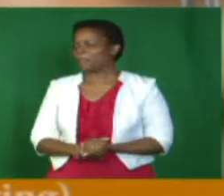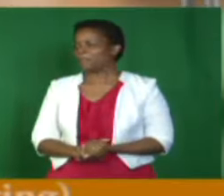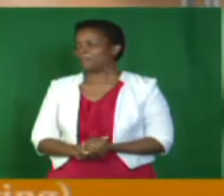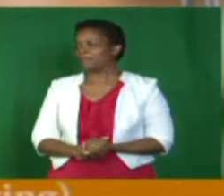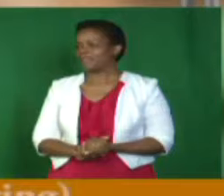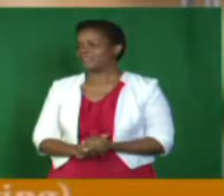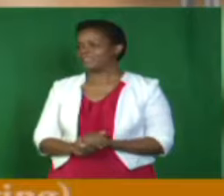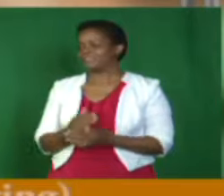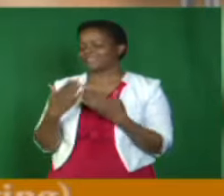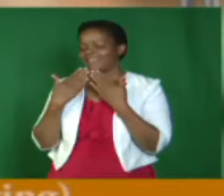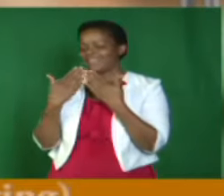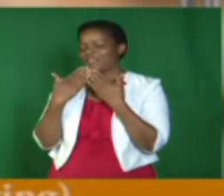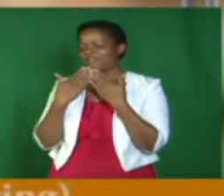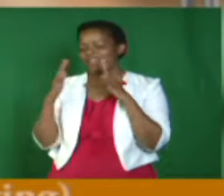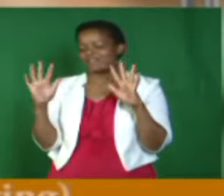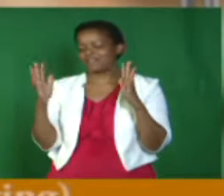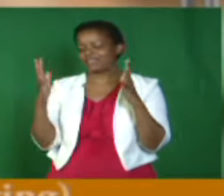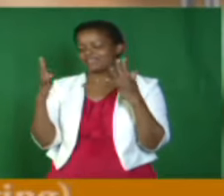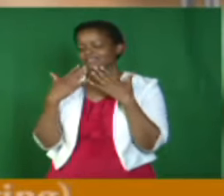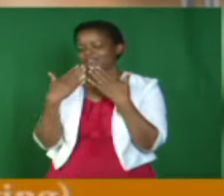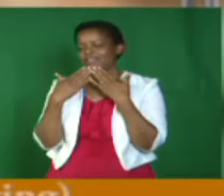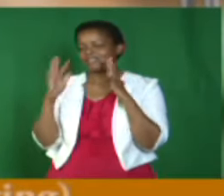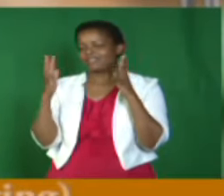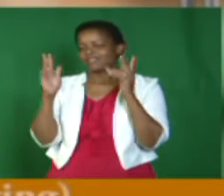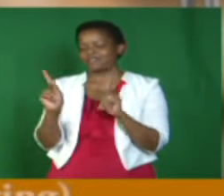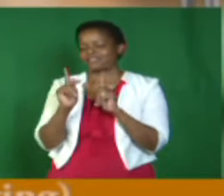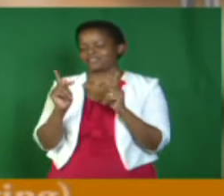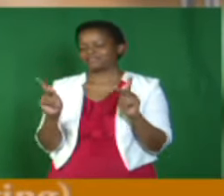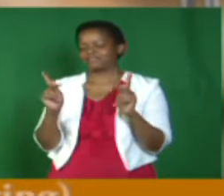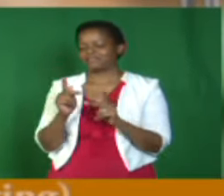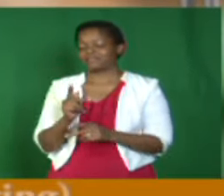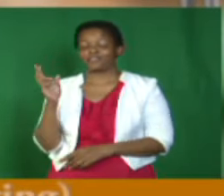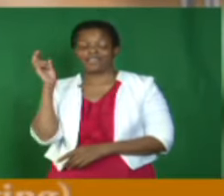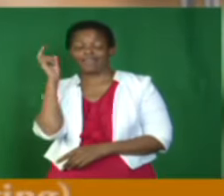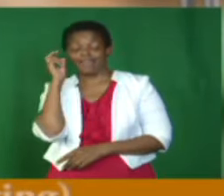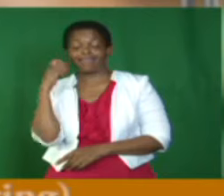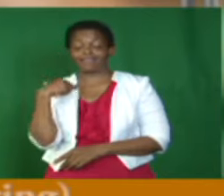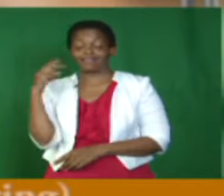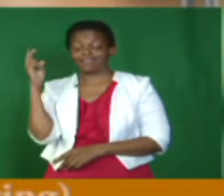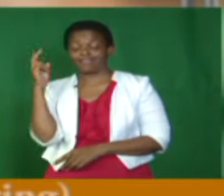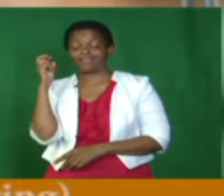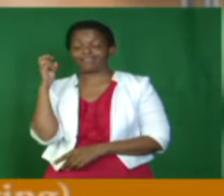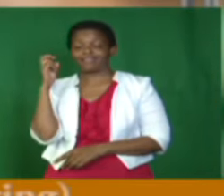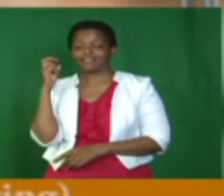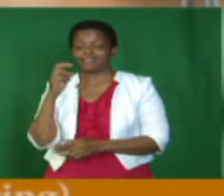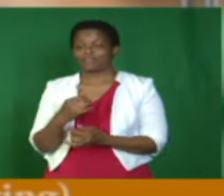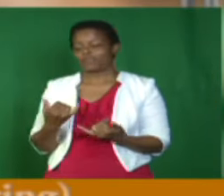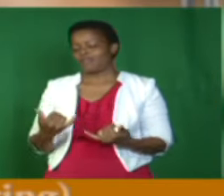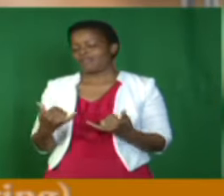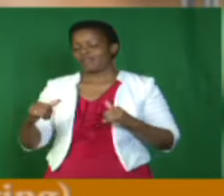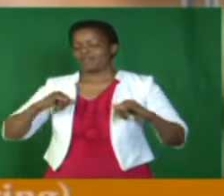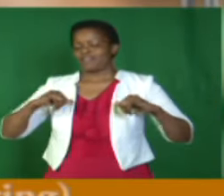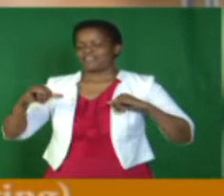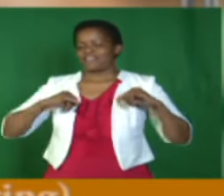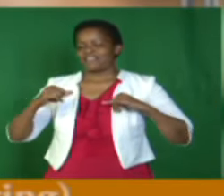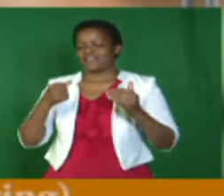much, ma'am. Thank you very much. From Threes, I hope you heard what I heard, and I hope now you're ready